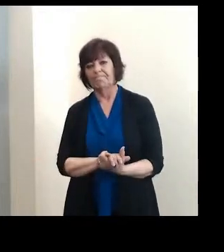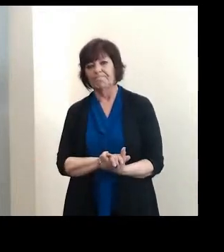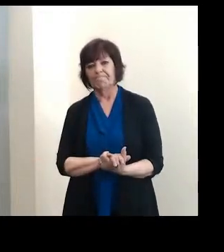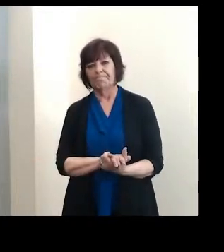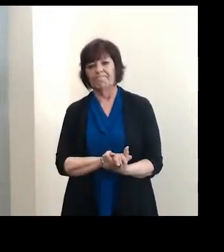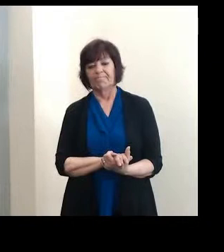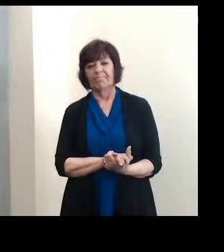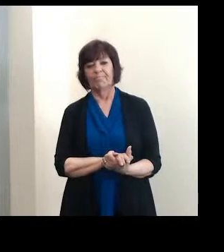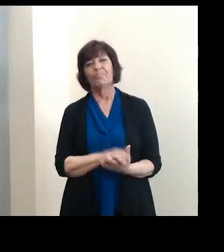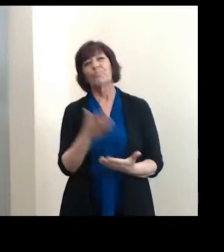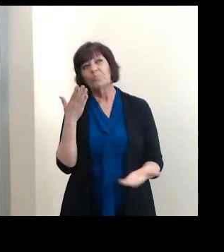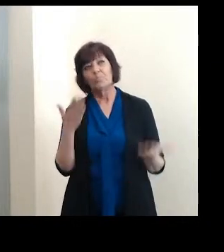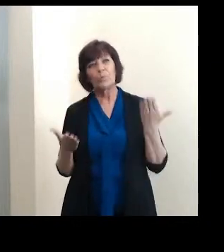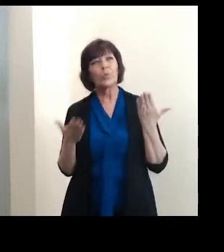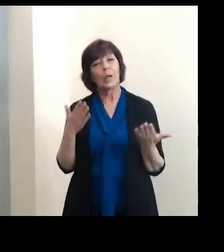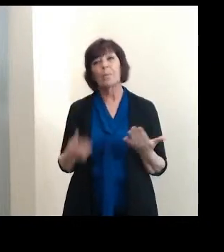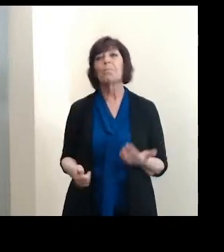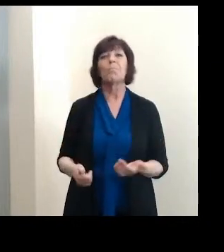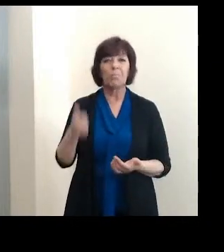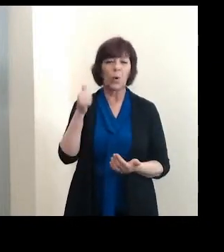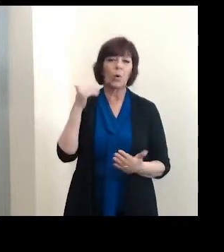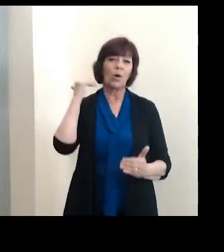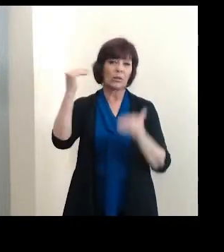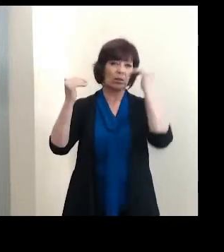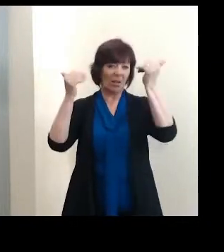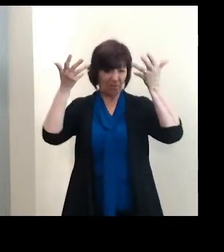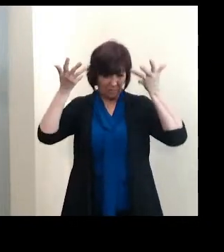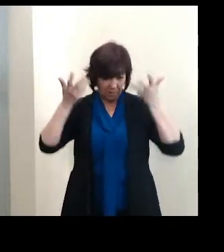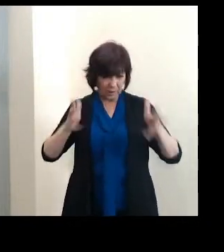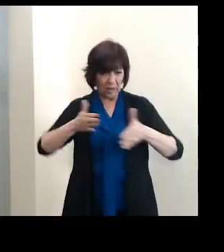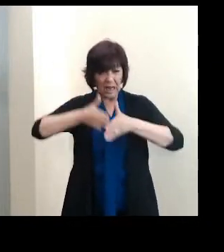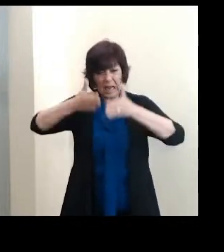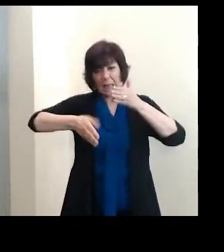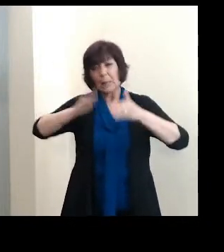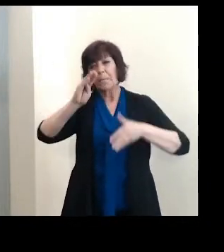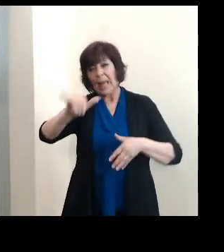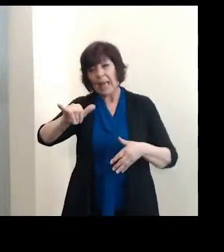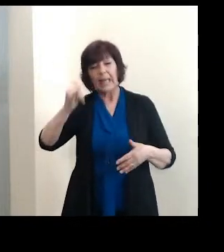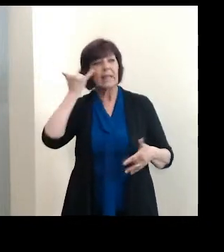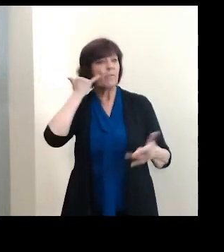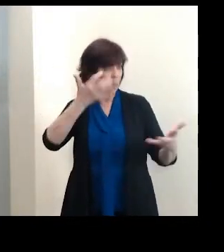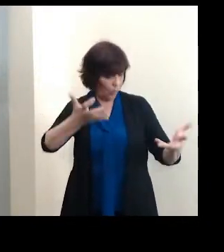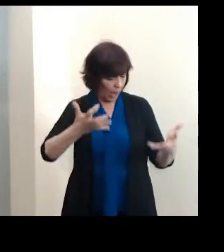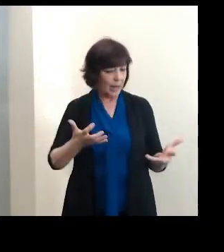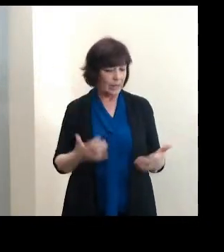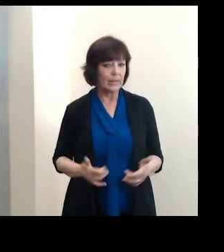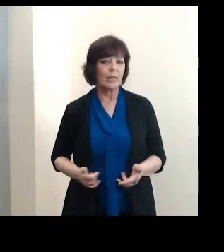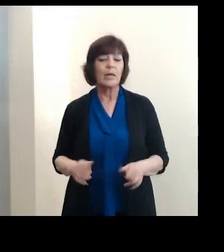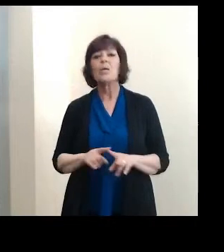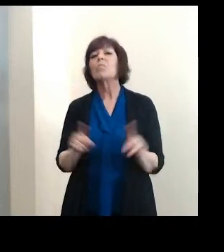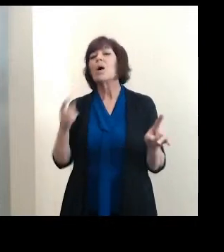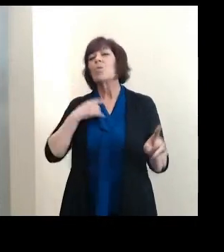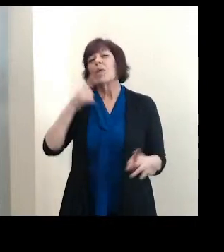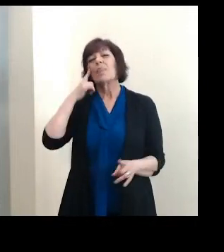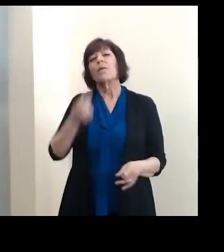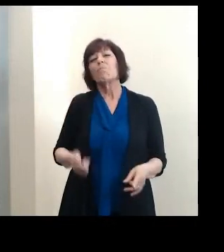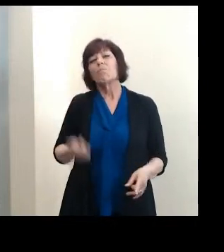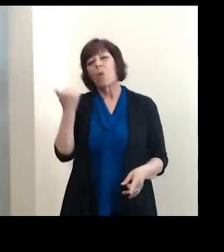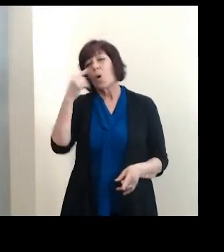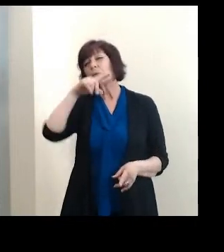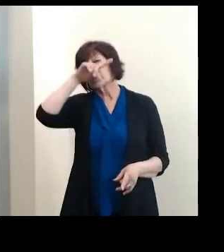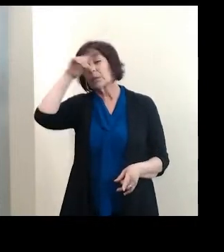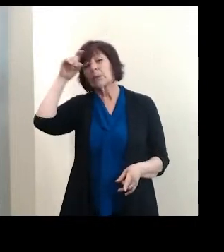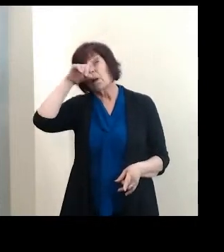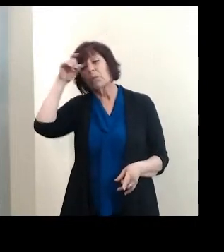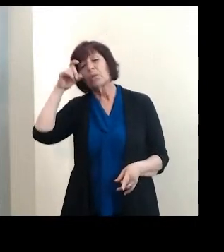think we're going to probably get most of the adults done by the end of May that want to get it done. But we think we're going to be spending a lot of time